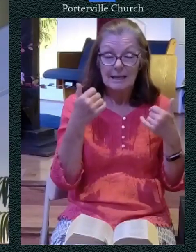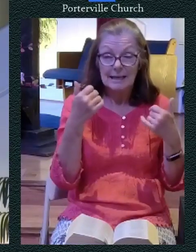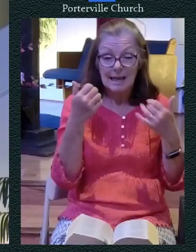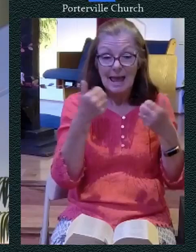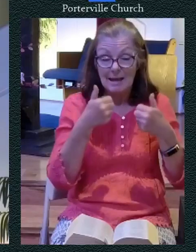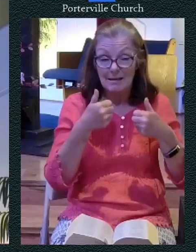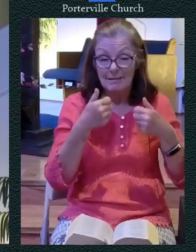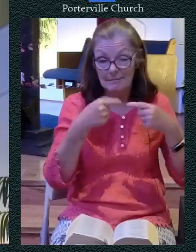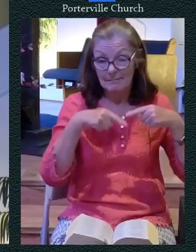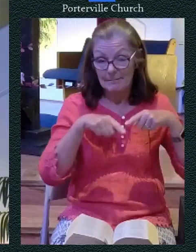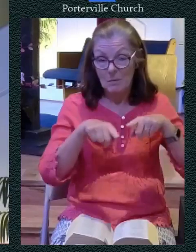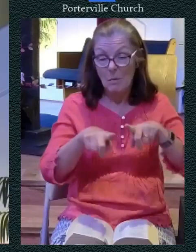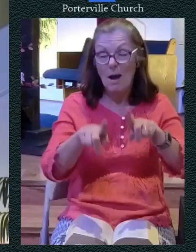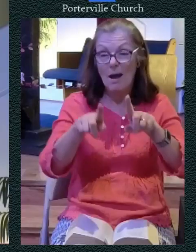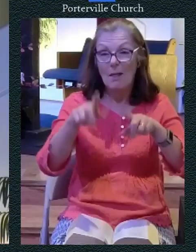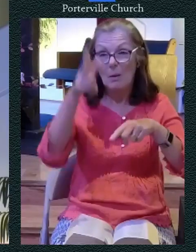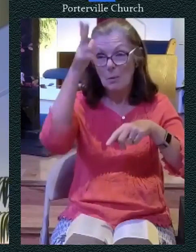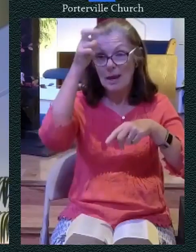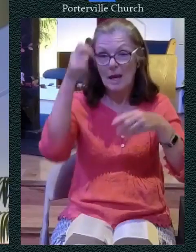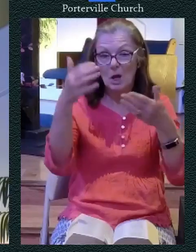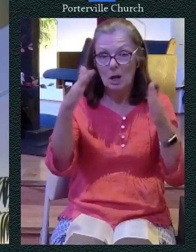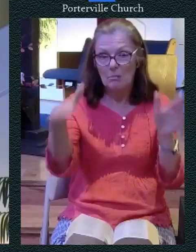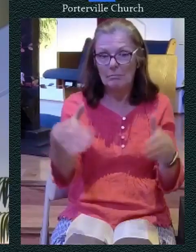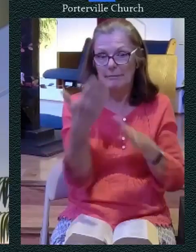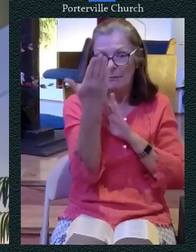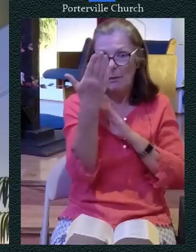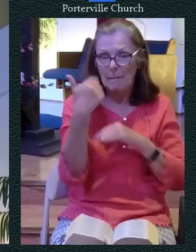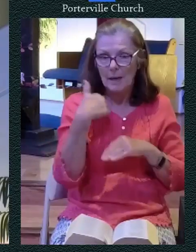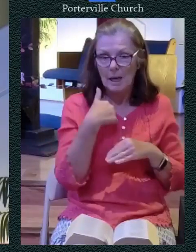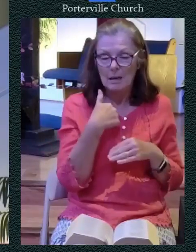I thought to myself later, I wonder if this is the same